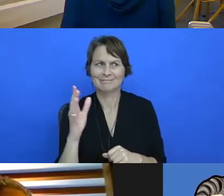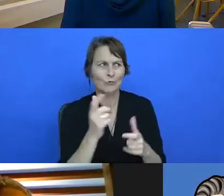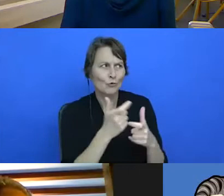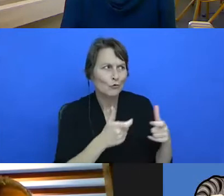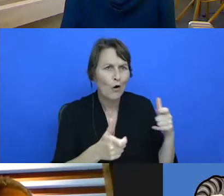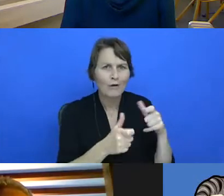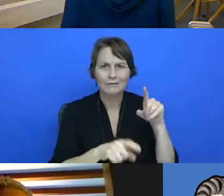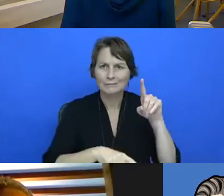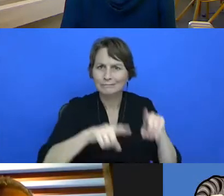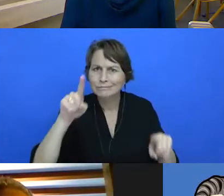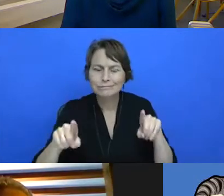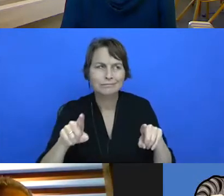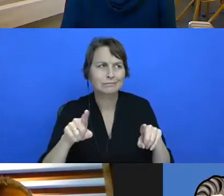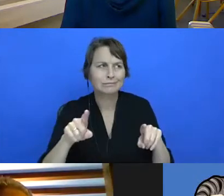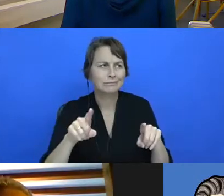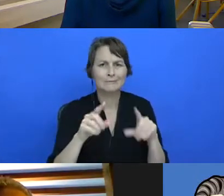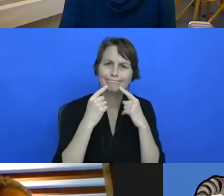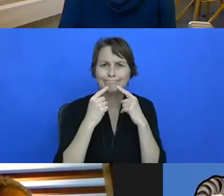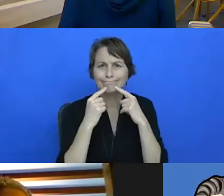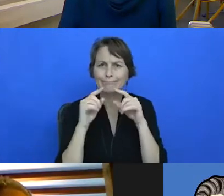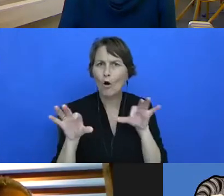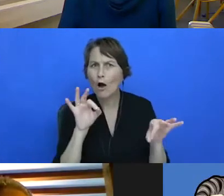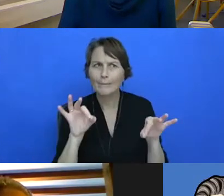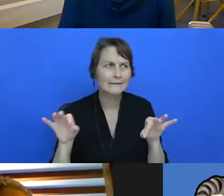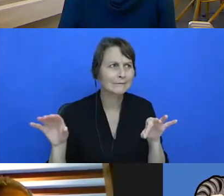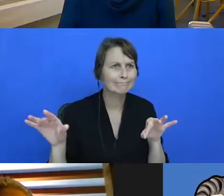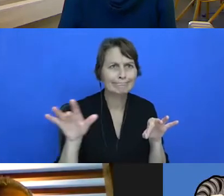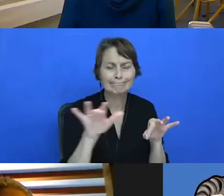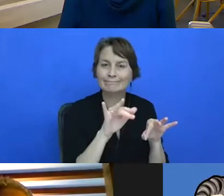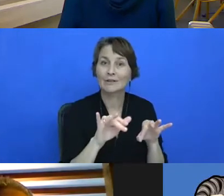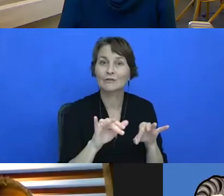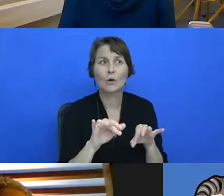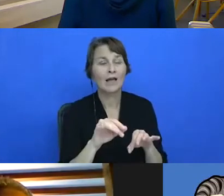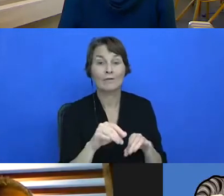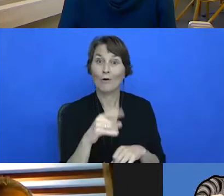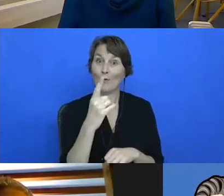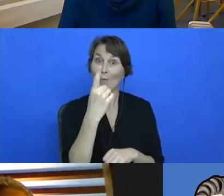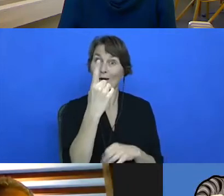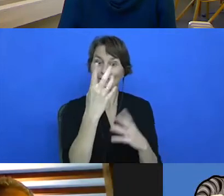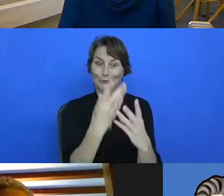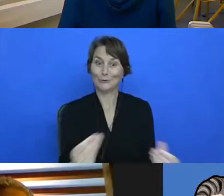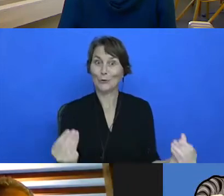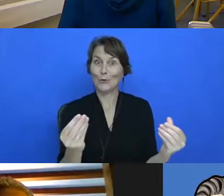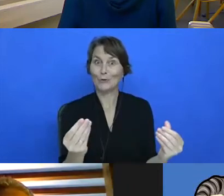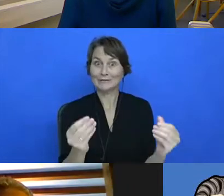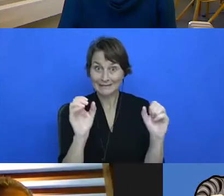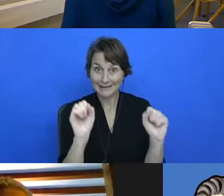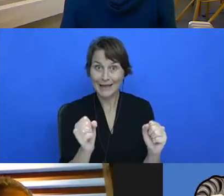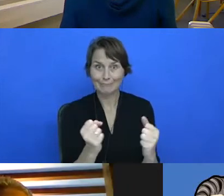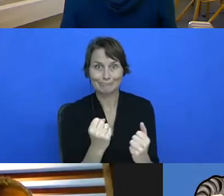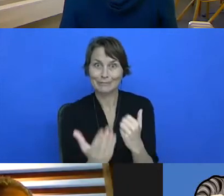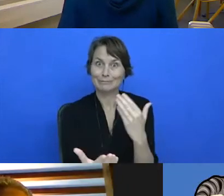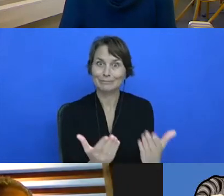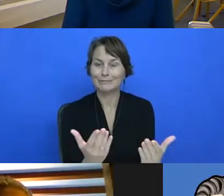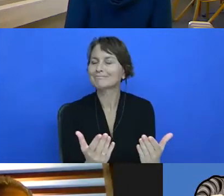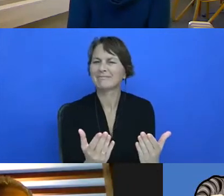different options. And there is really no one-size-fits-all solution. There can be loads of variety. But